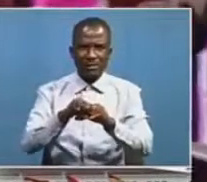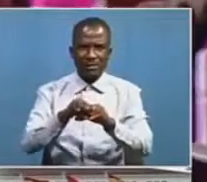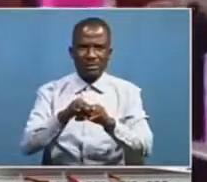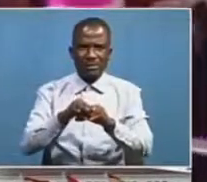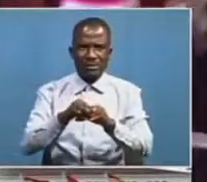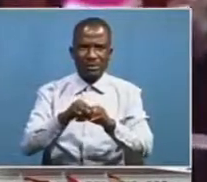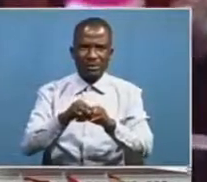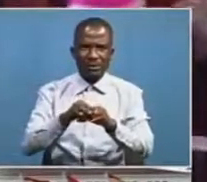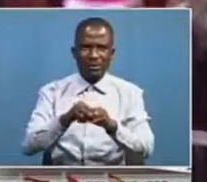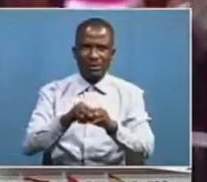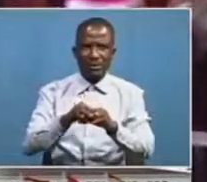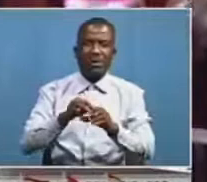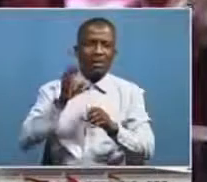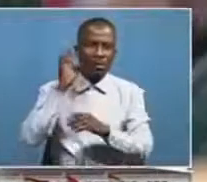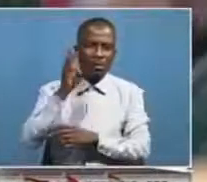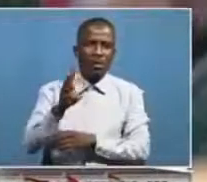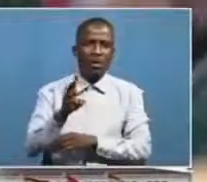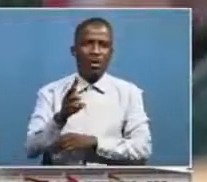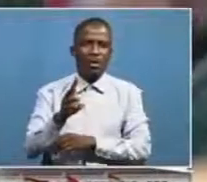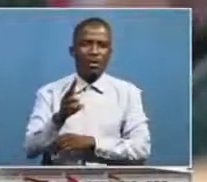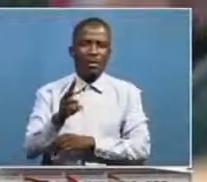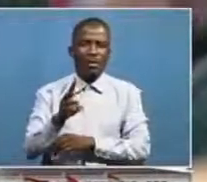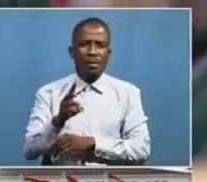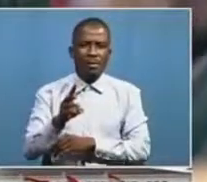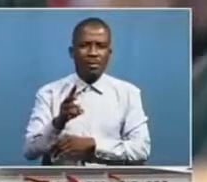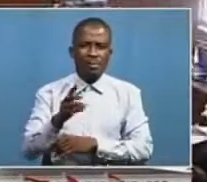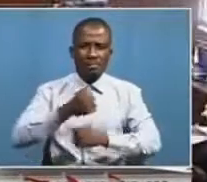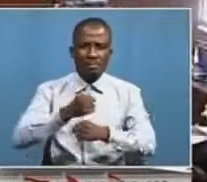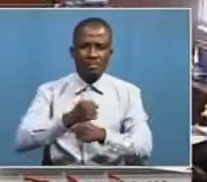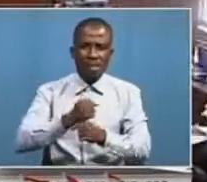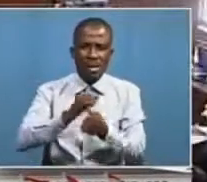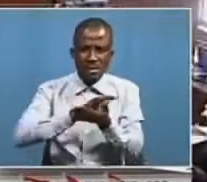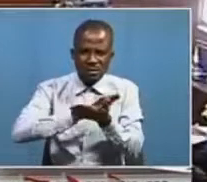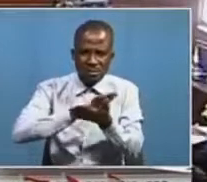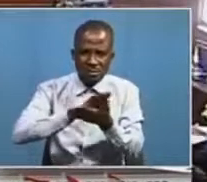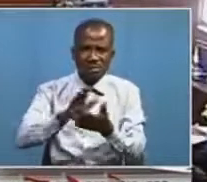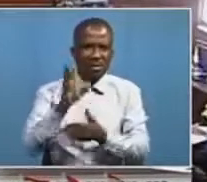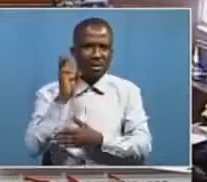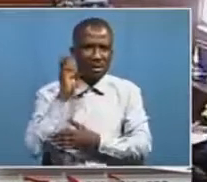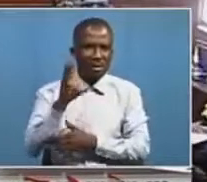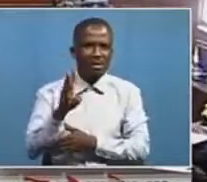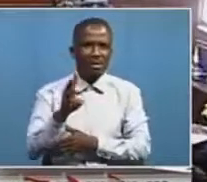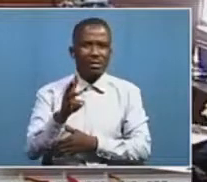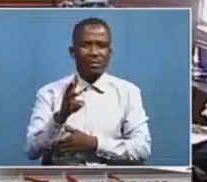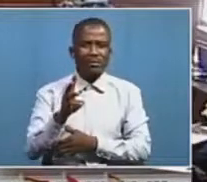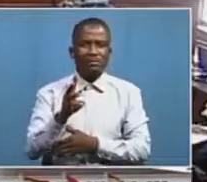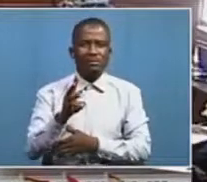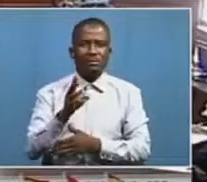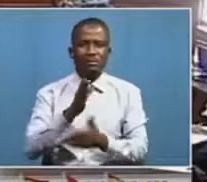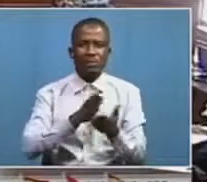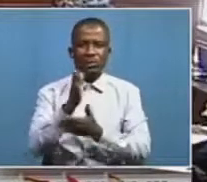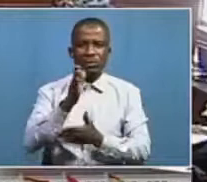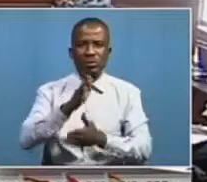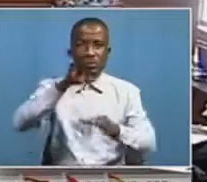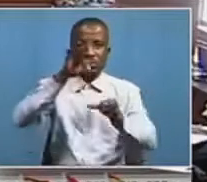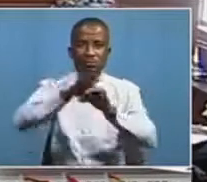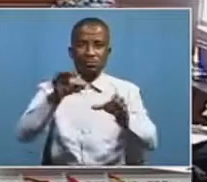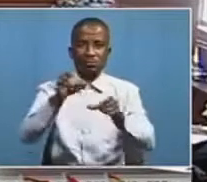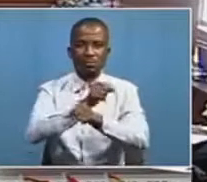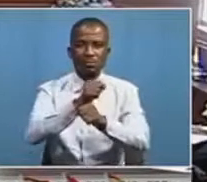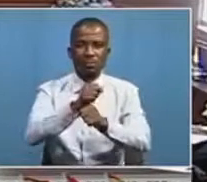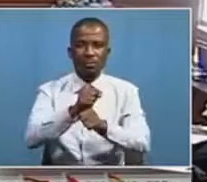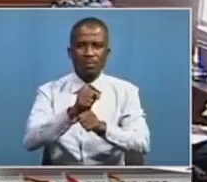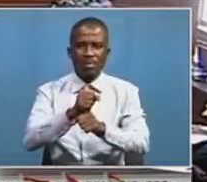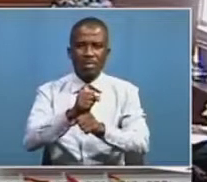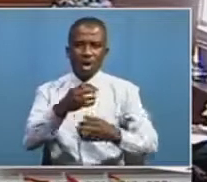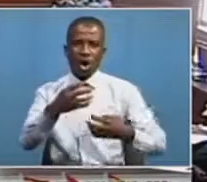election of the President shall be prima facie evidence that the person named was so elected, end of quote. The petitioner